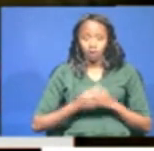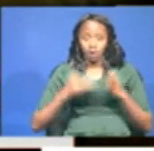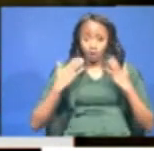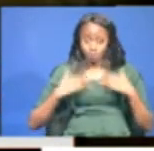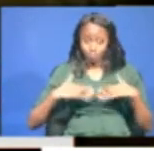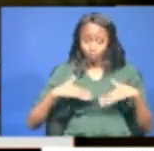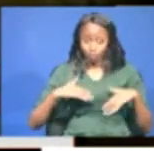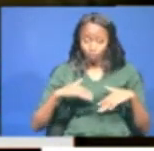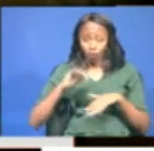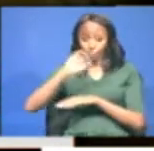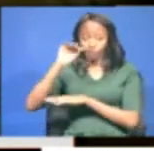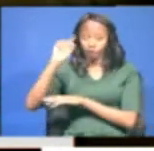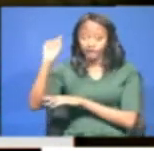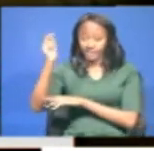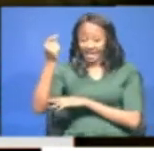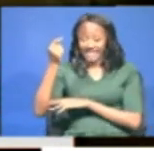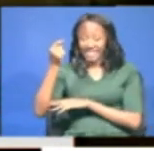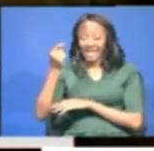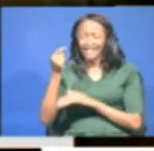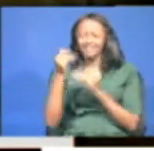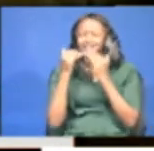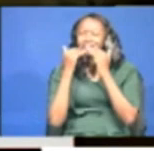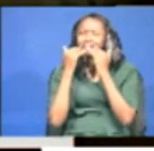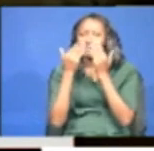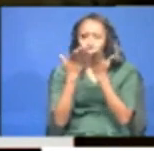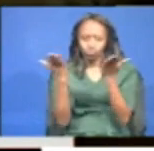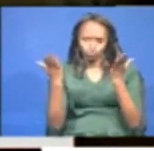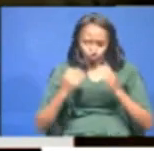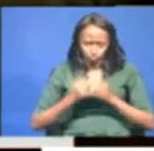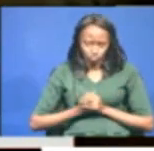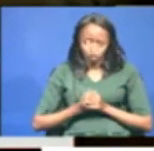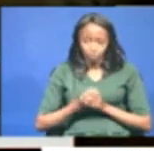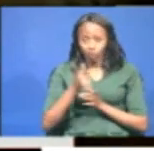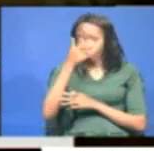Nichukue nafasi hii kupongeza nyinyi. Kwa sababu,